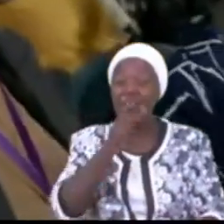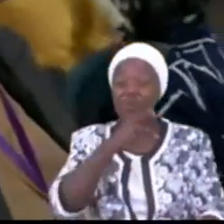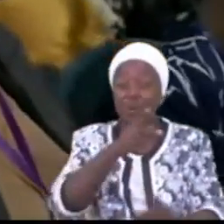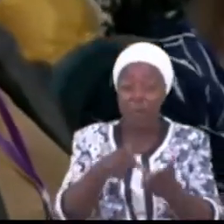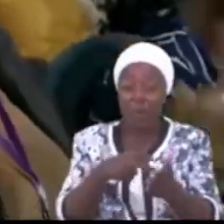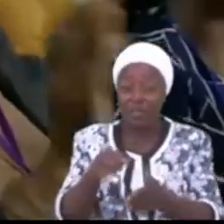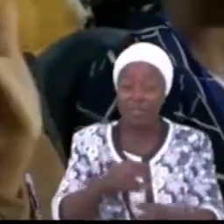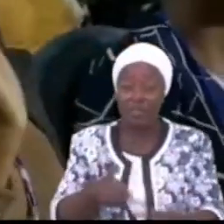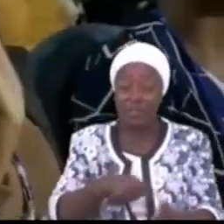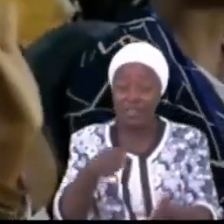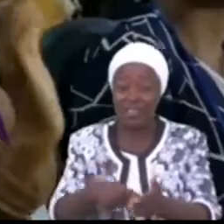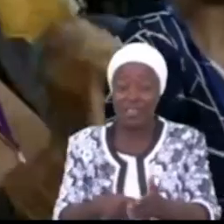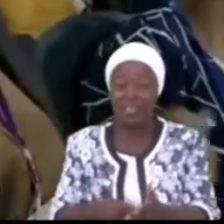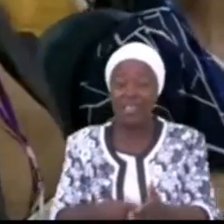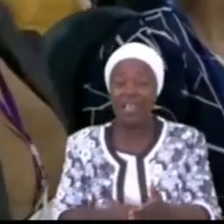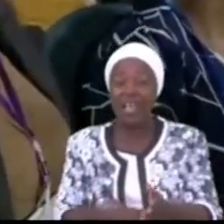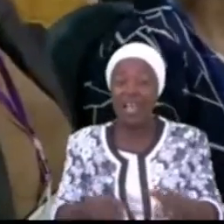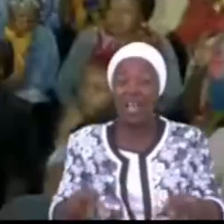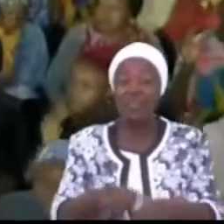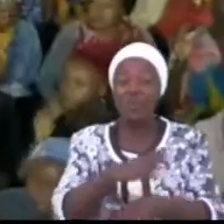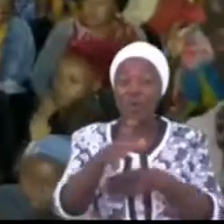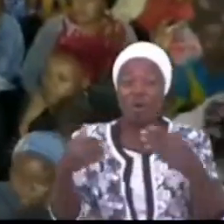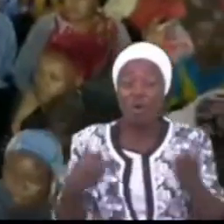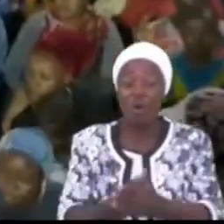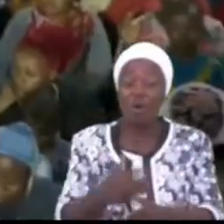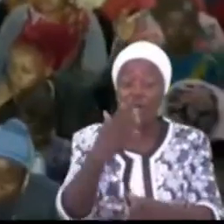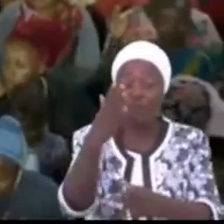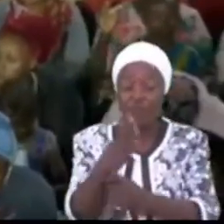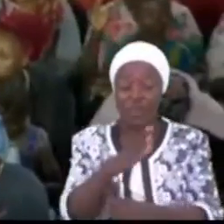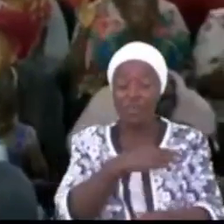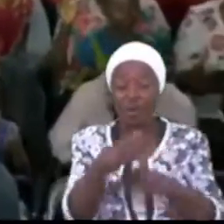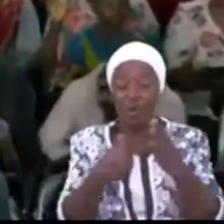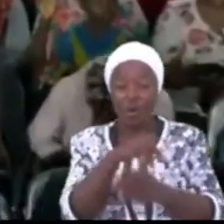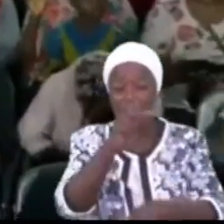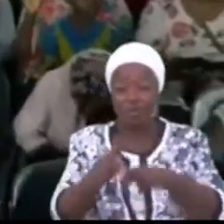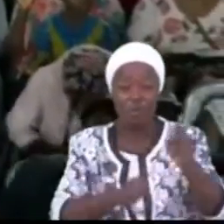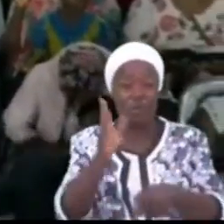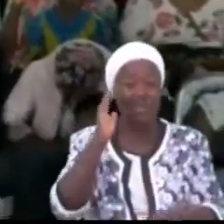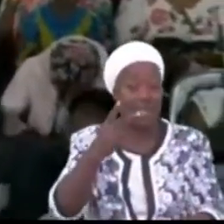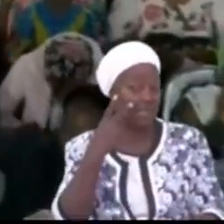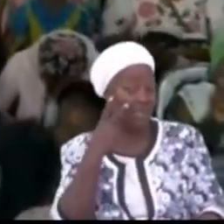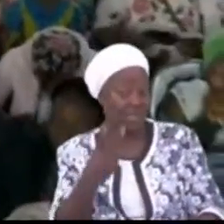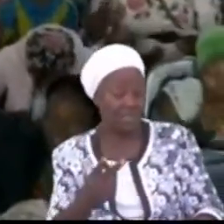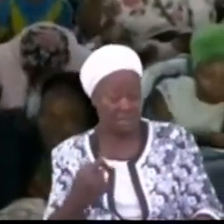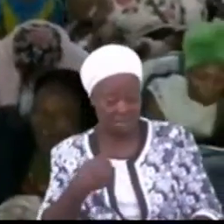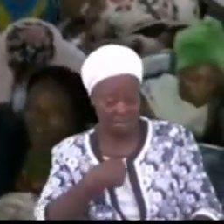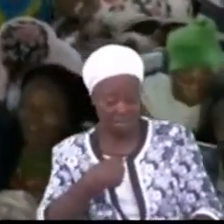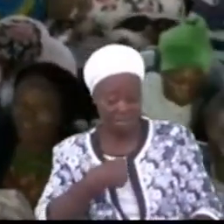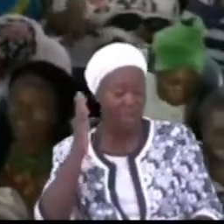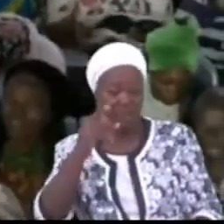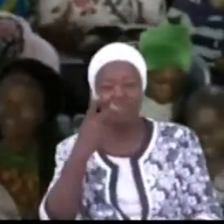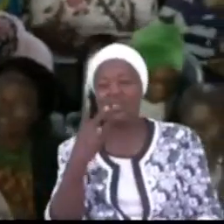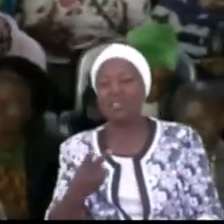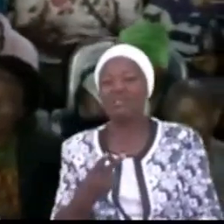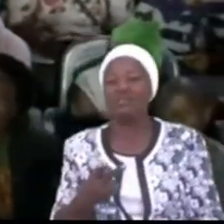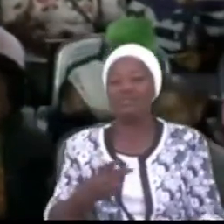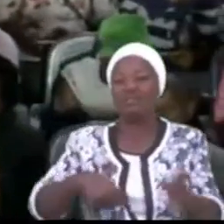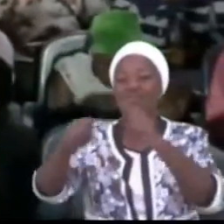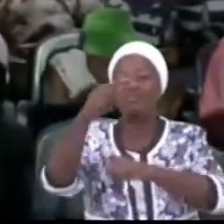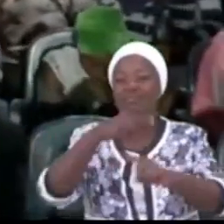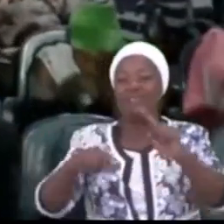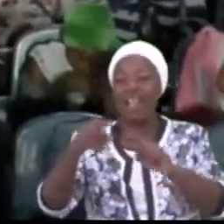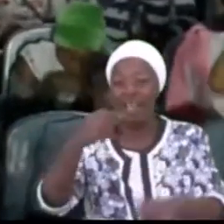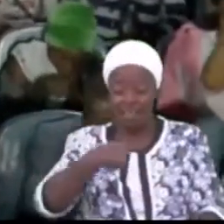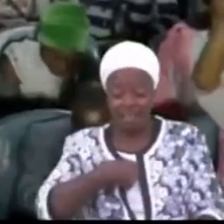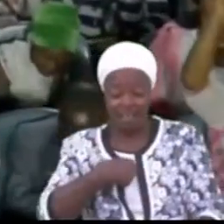this? And all flesh shall see. I will see. I will